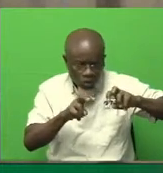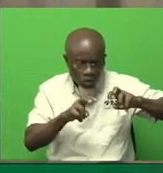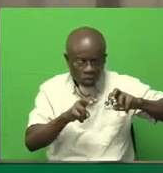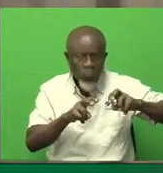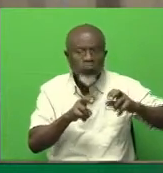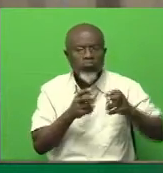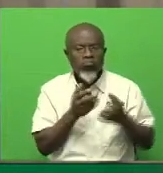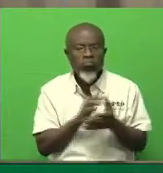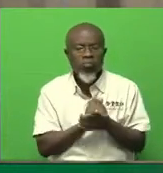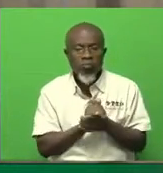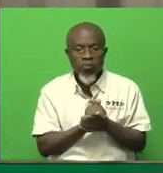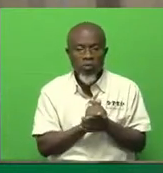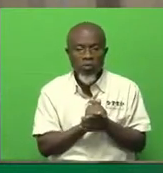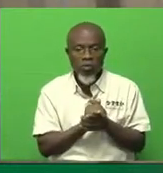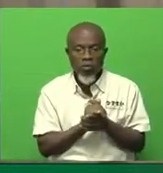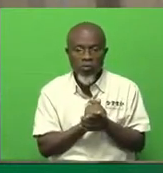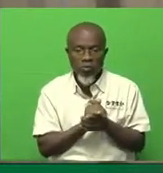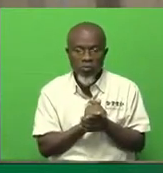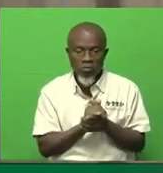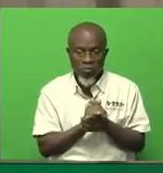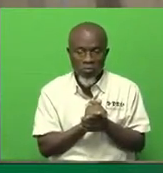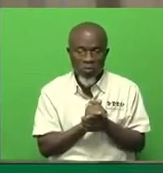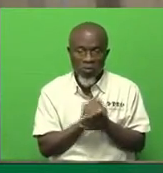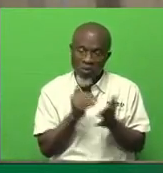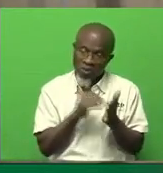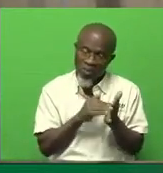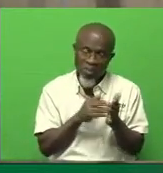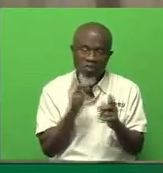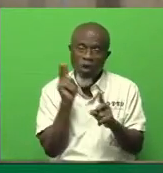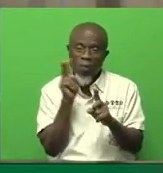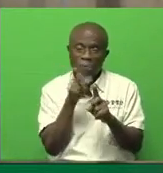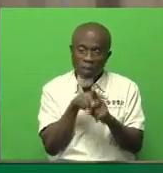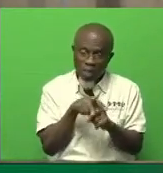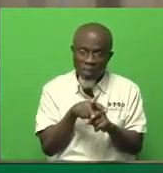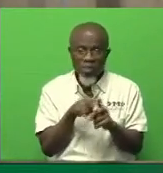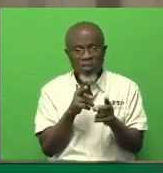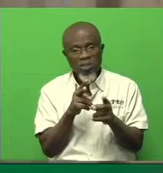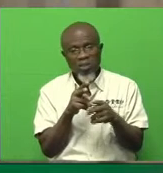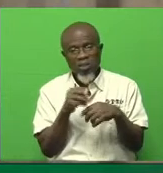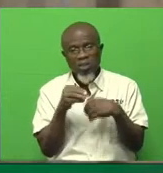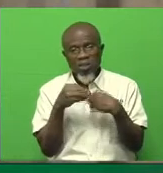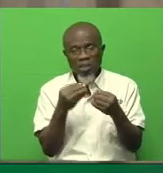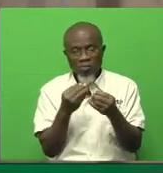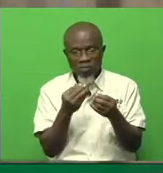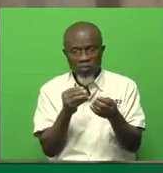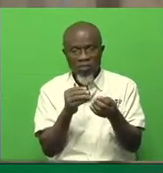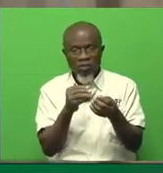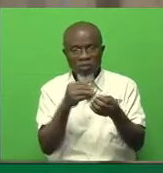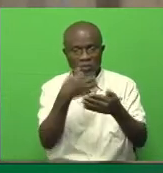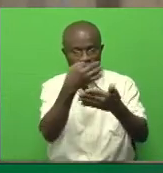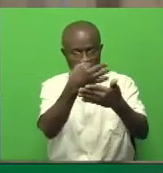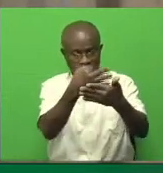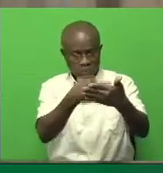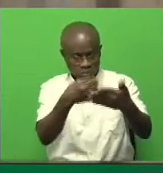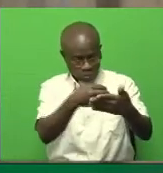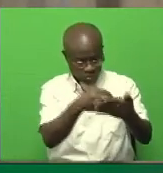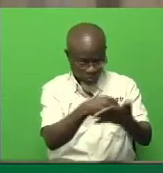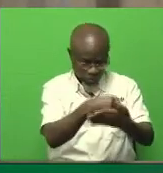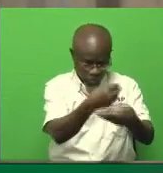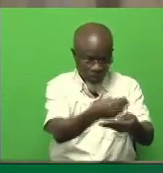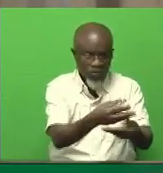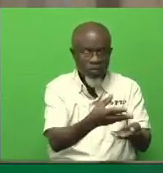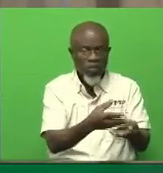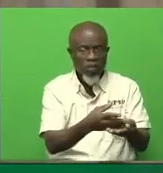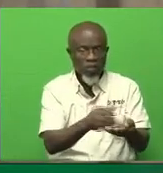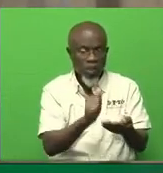right if you applied you put your you put in your your people for the means test you are approved for certain